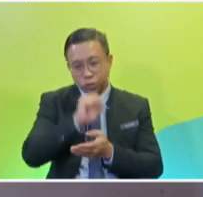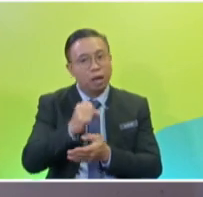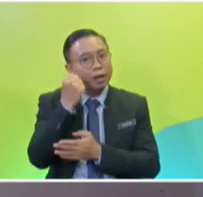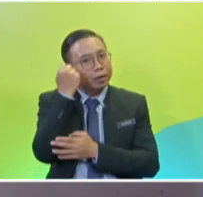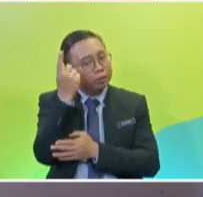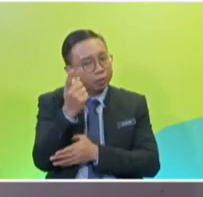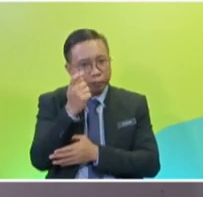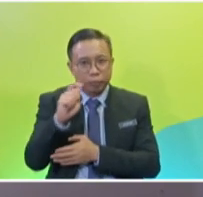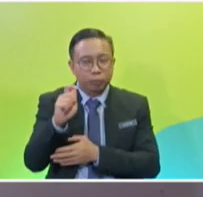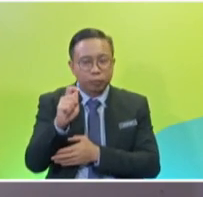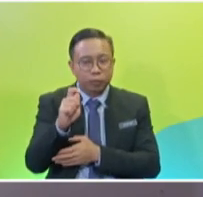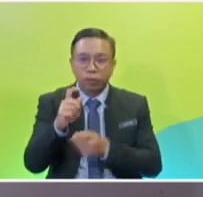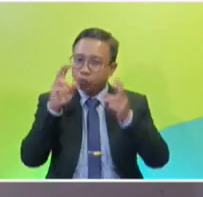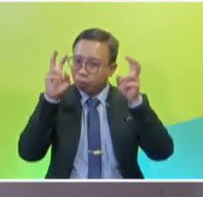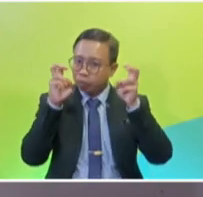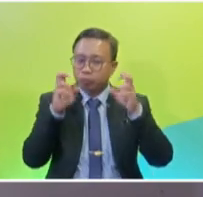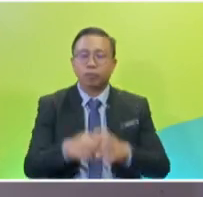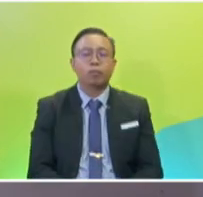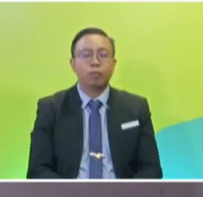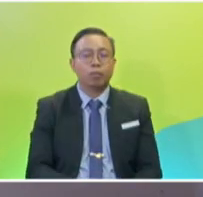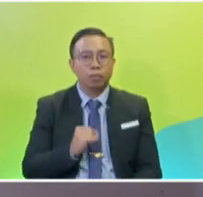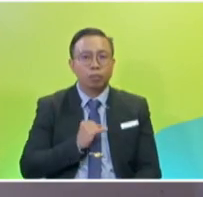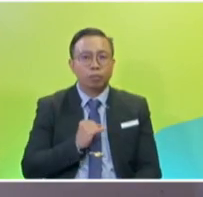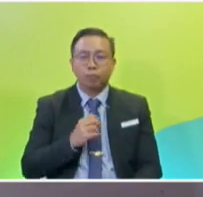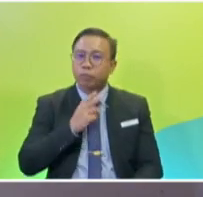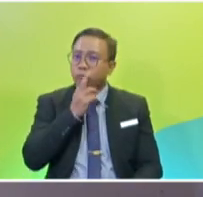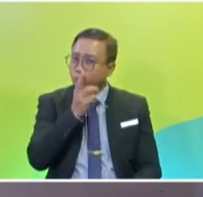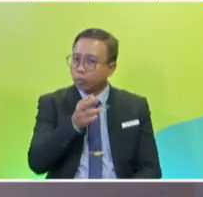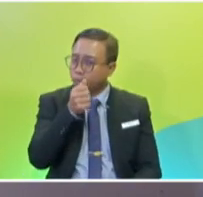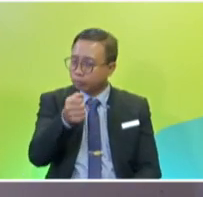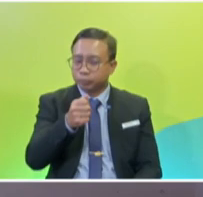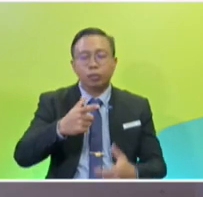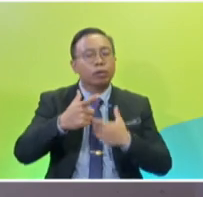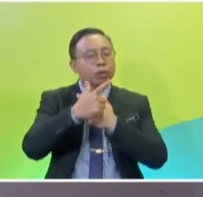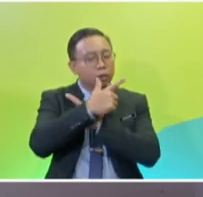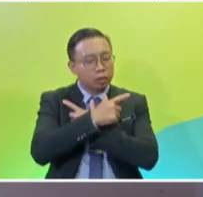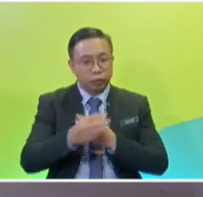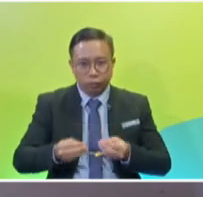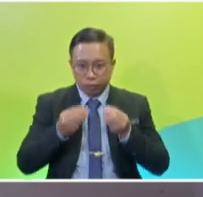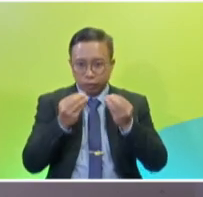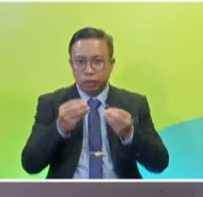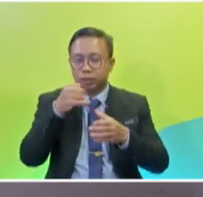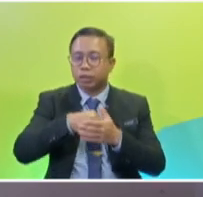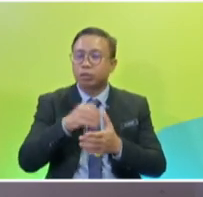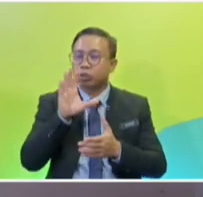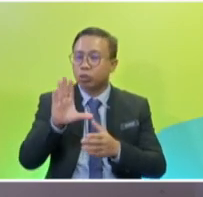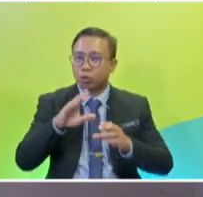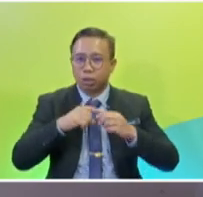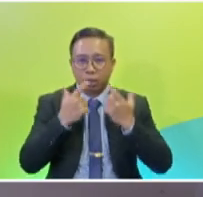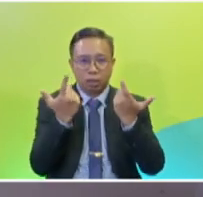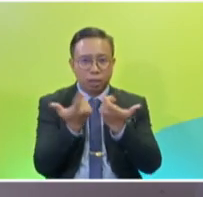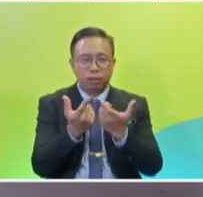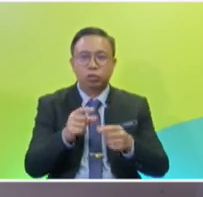the situation or a topic. Now, I'm sure all teachers out there, you love giving situation in your classrooms